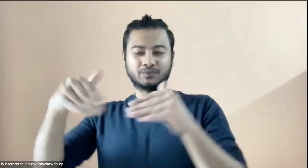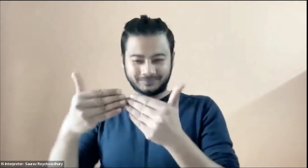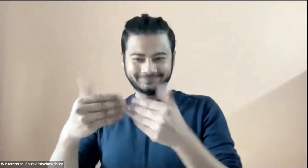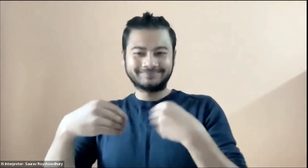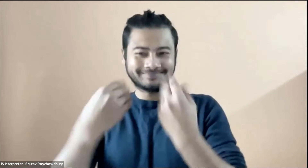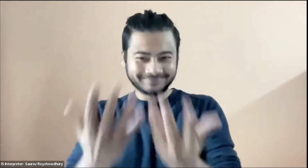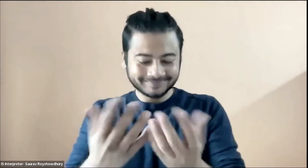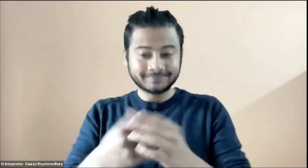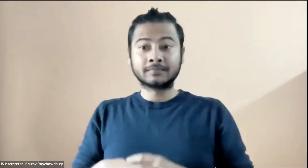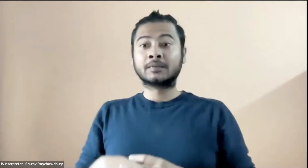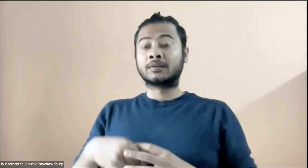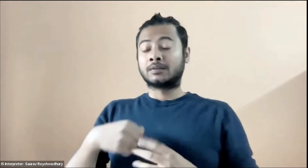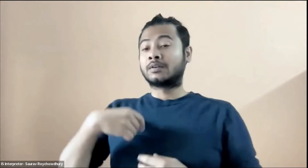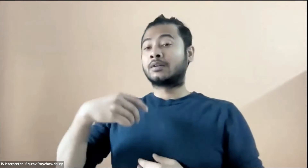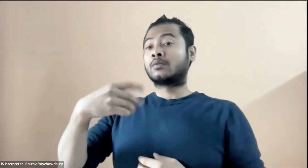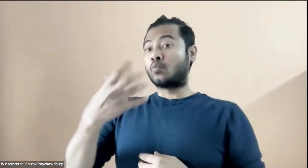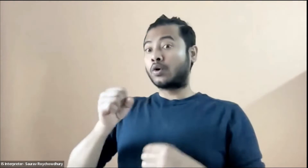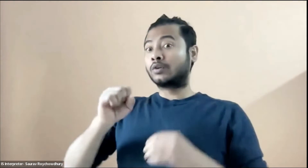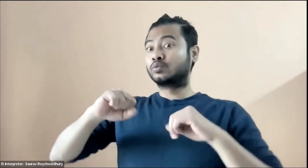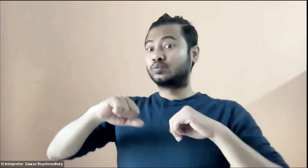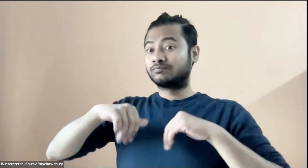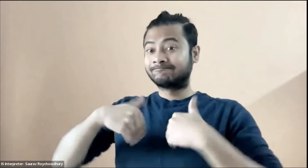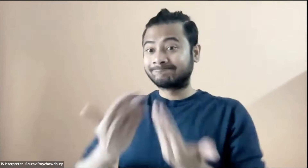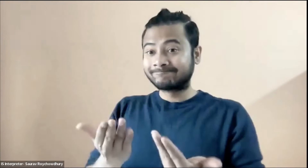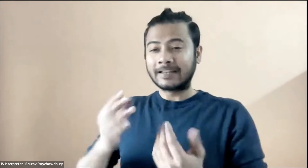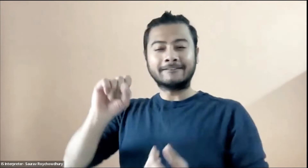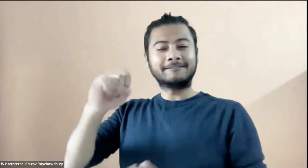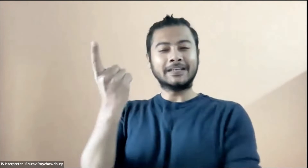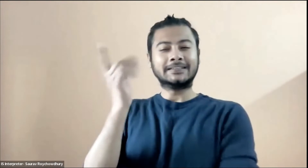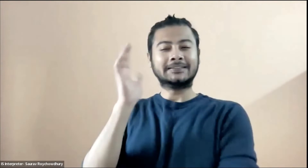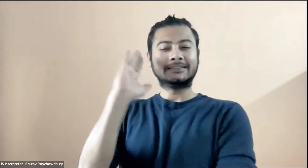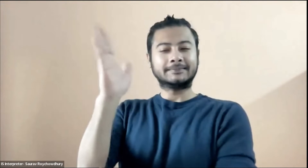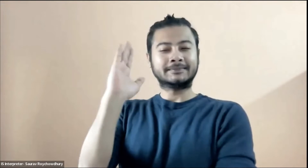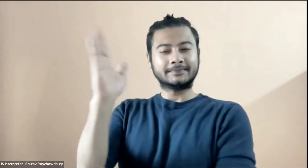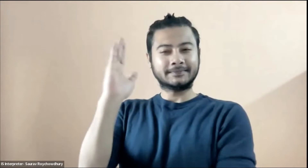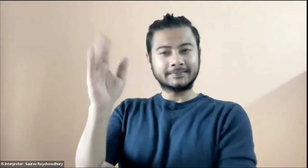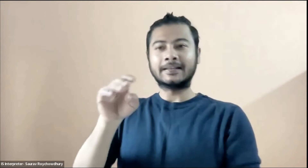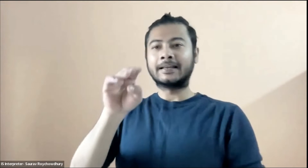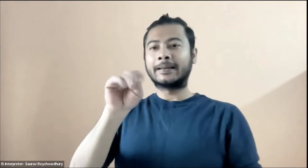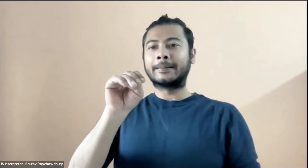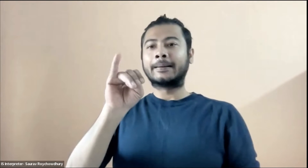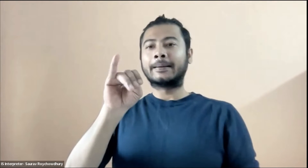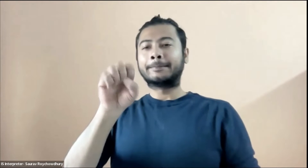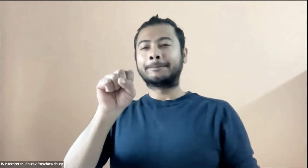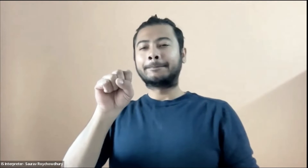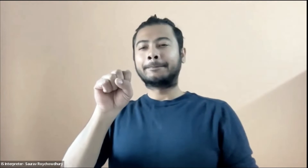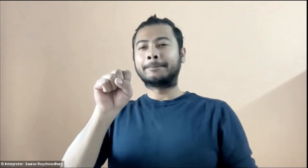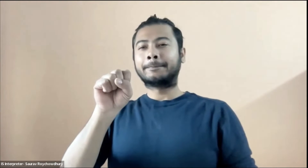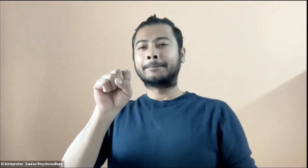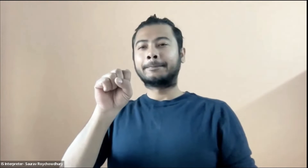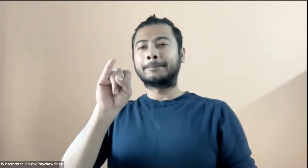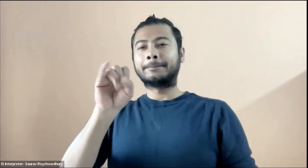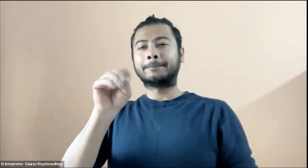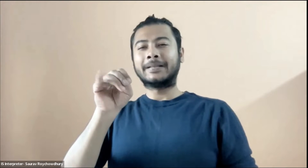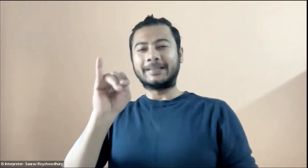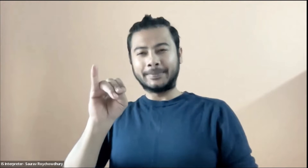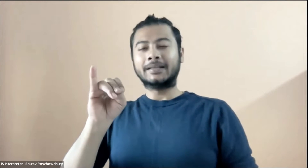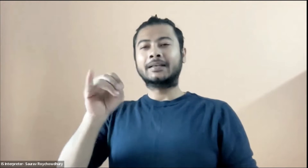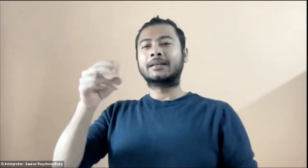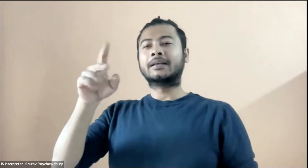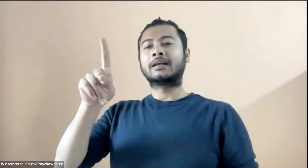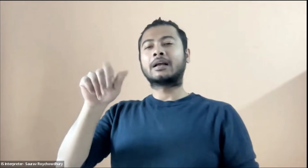introducing our first speaker, Missimi Kakoti, who is a research officer at the George Institute for Global